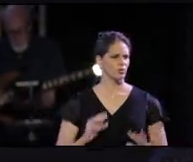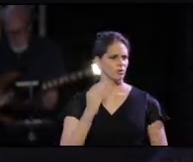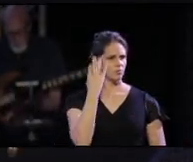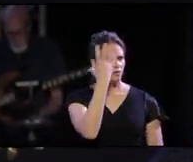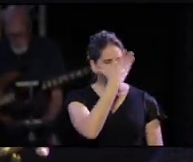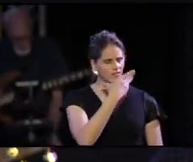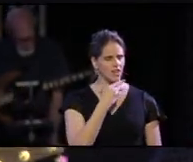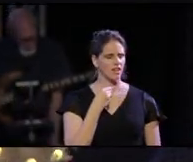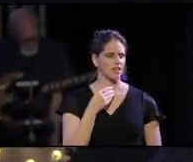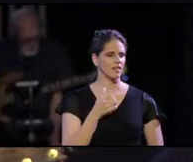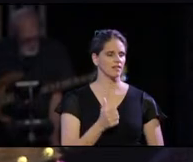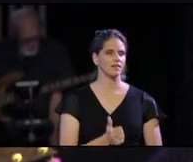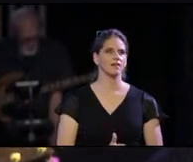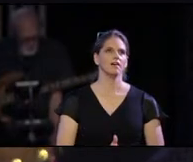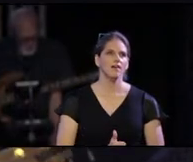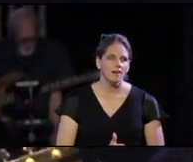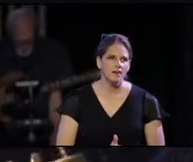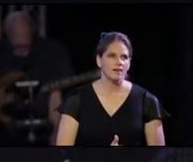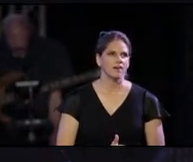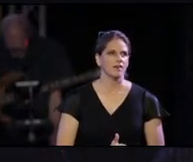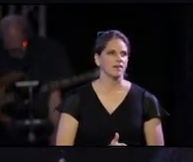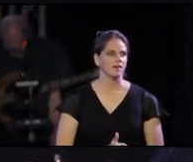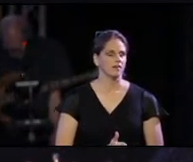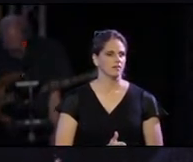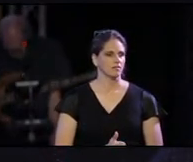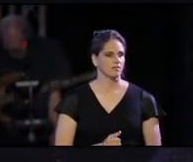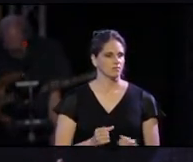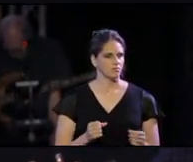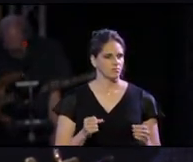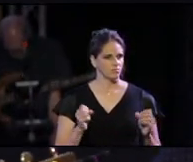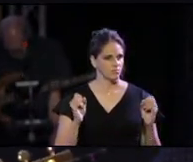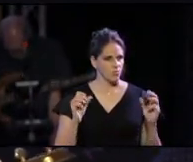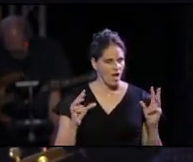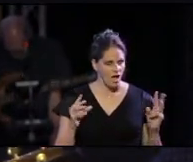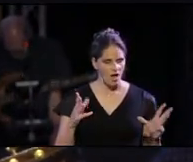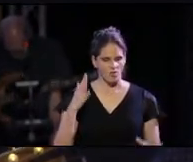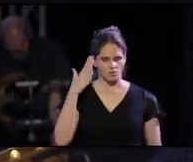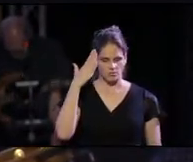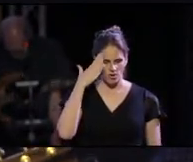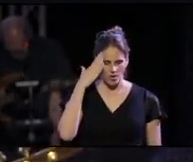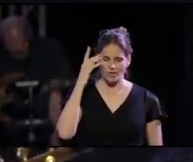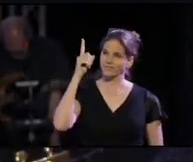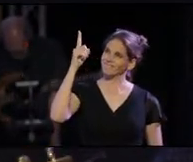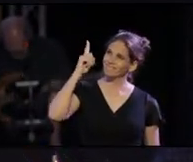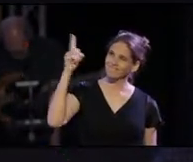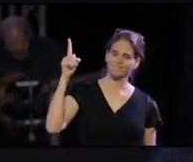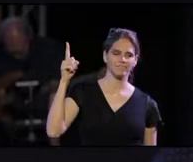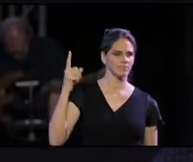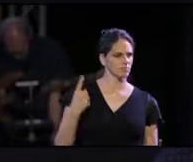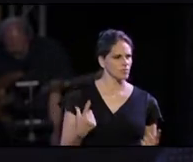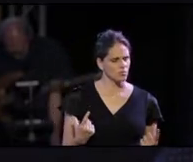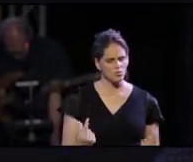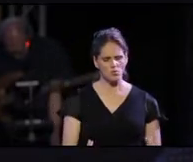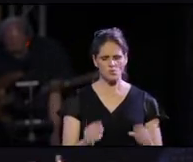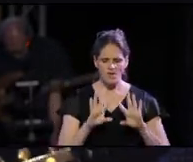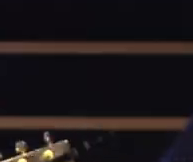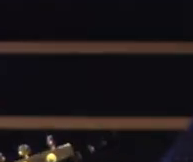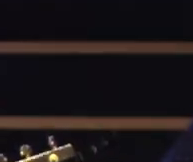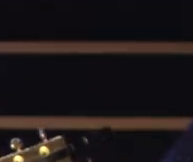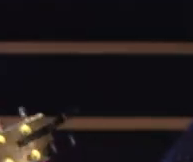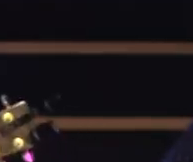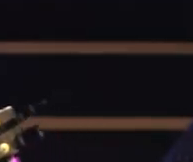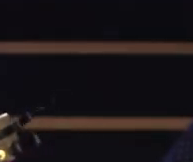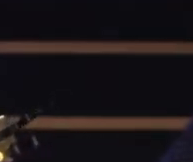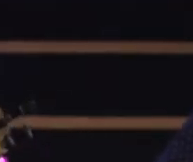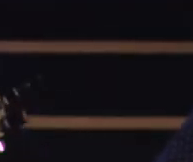in, right? We can just sit here in the knowledge that he has conquered it all and that he is alive, and we have the privilege of being able to